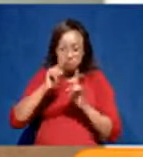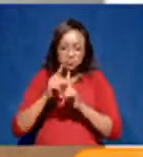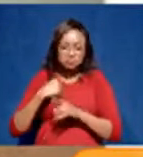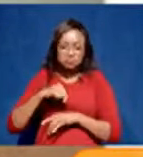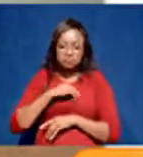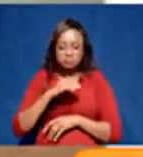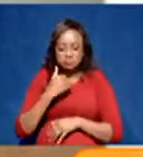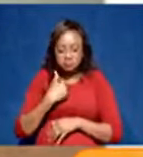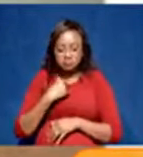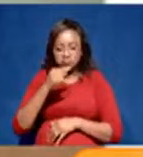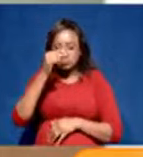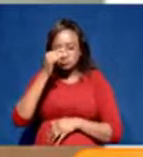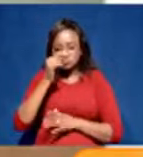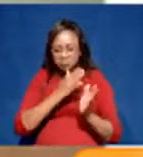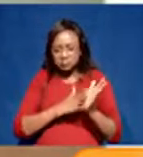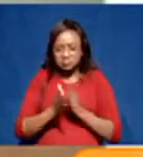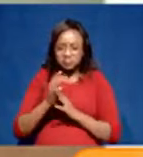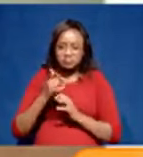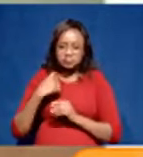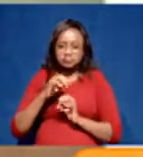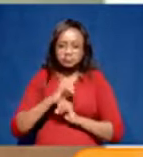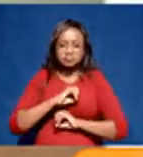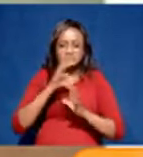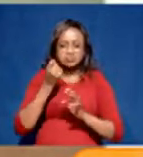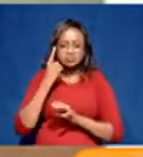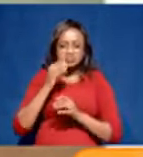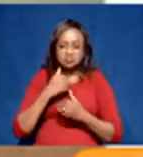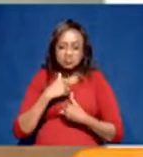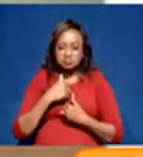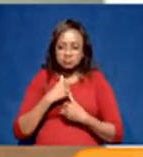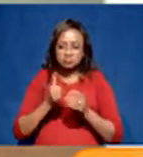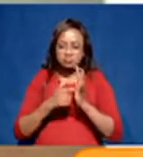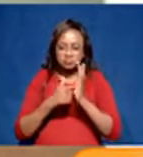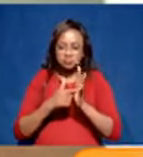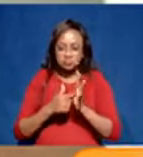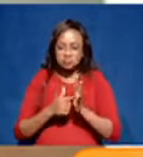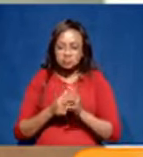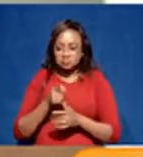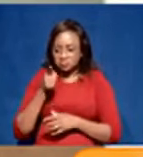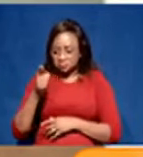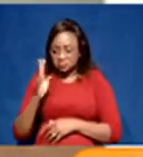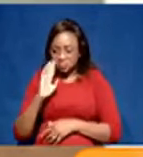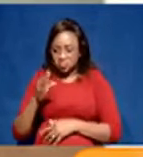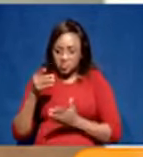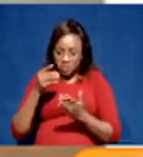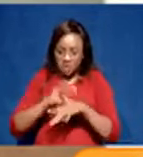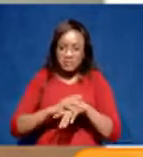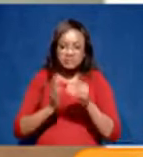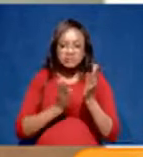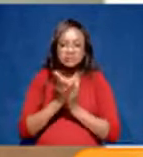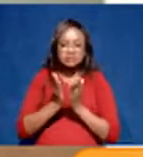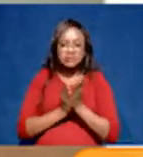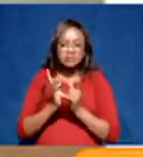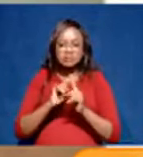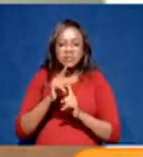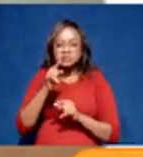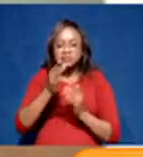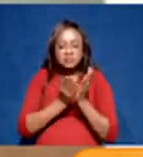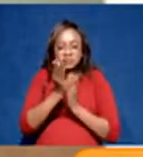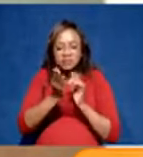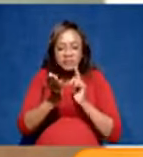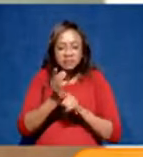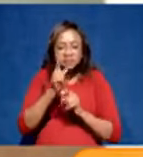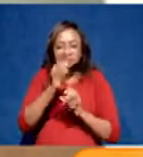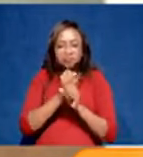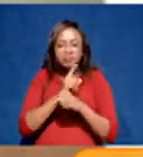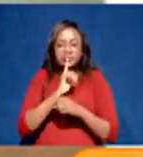we know what we are doing. We have clarity. For example, when we say that pay, you will get services, people should be asking me, what have you done to ensure that those services are